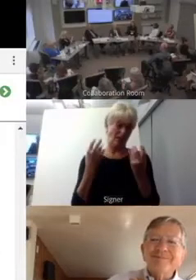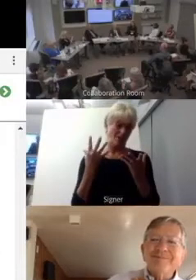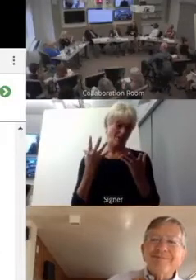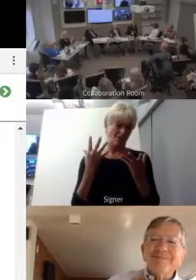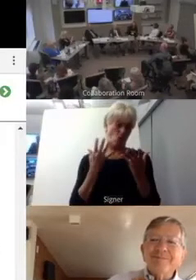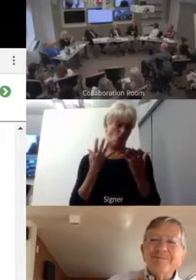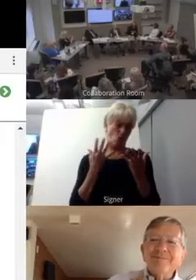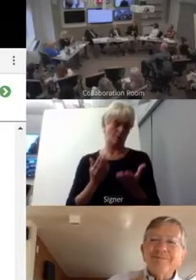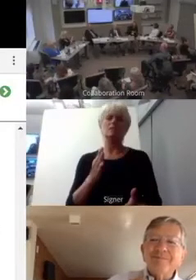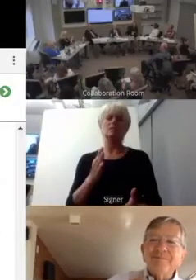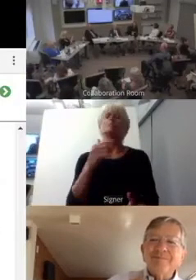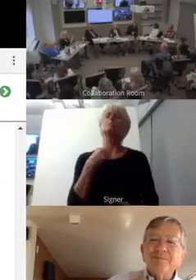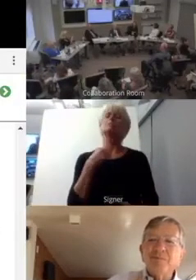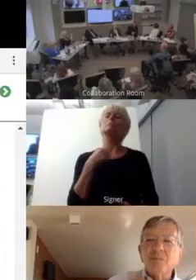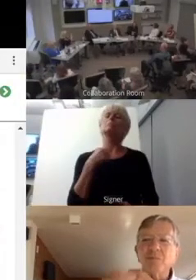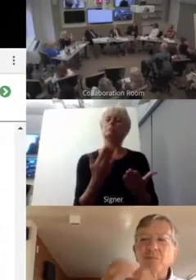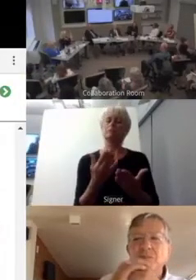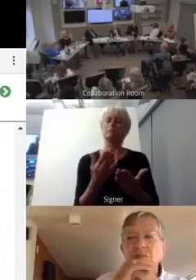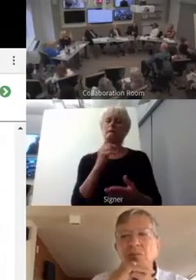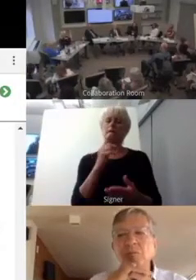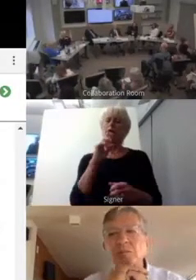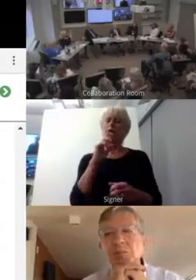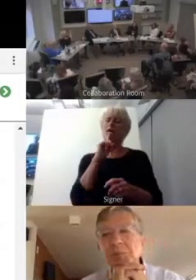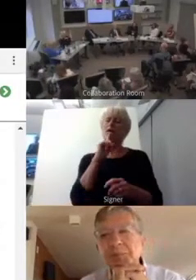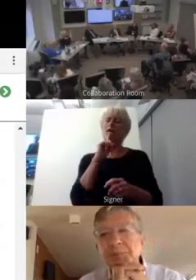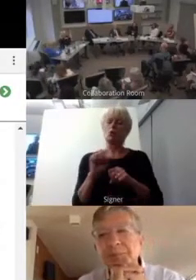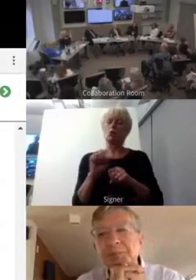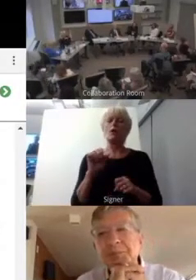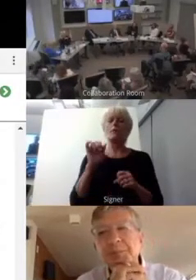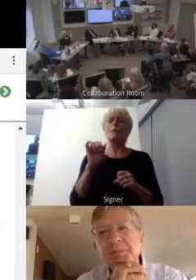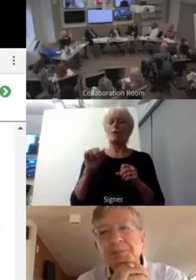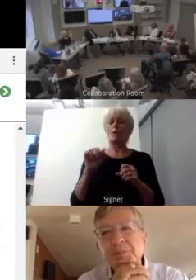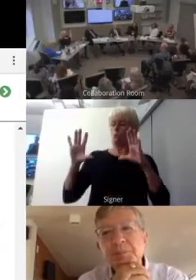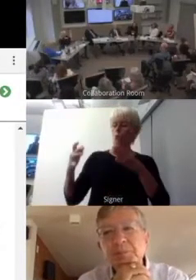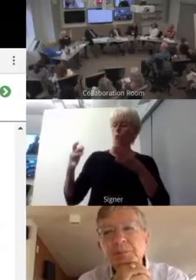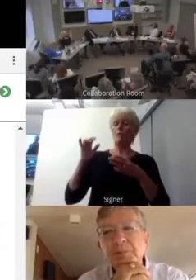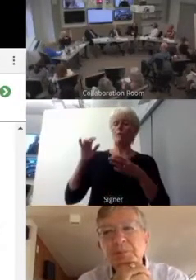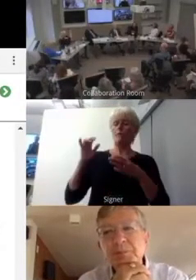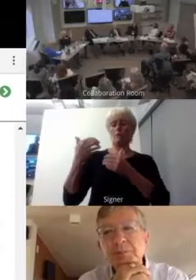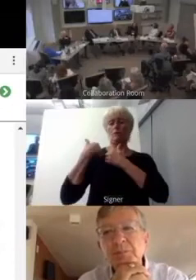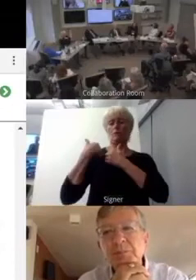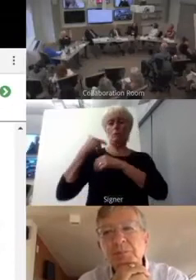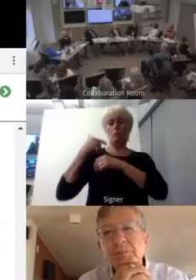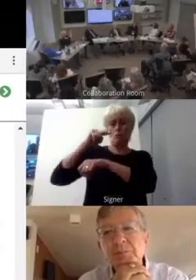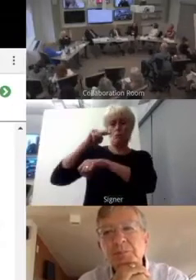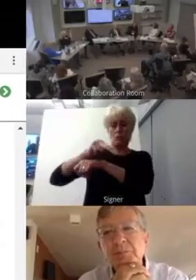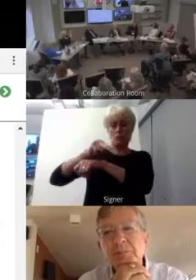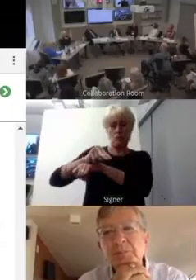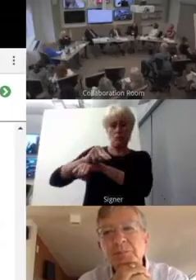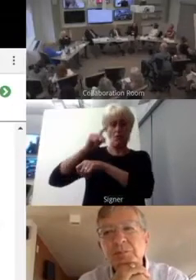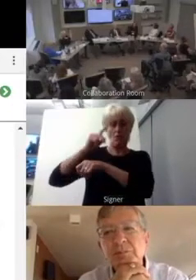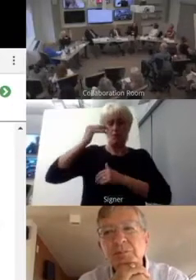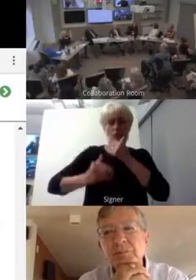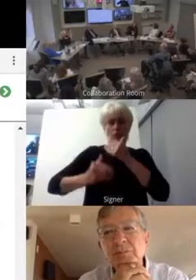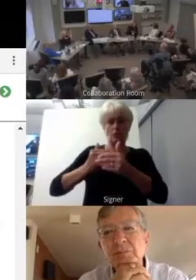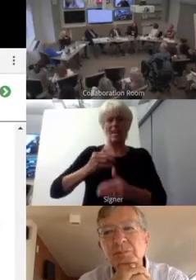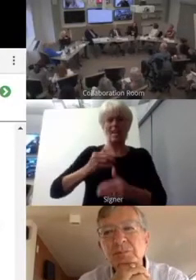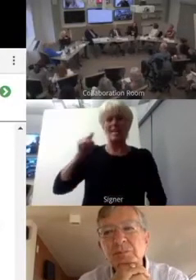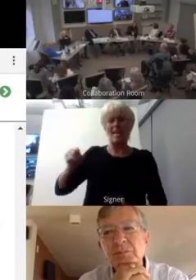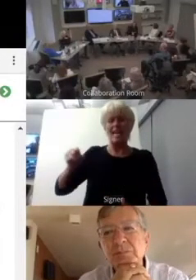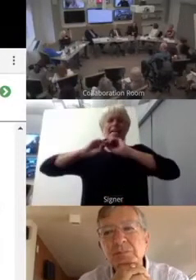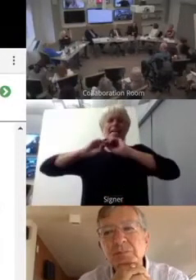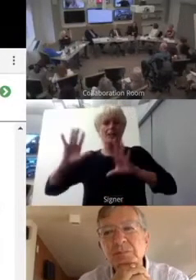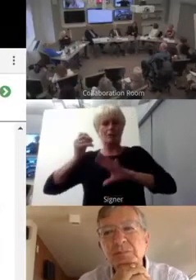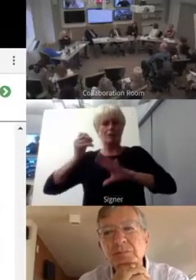which oversees the enactment procedure has a clear view what needs to be in the